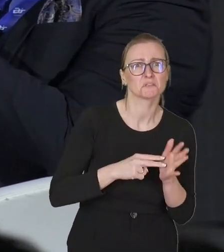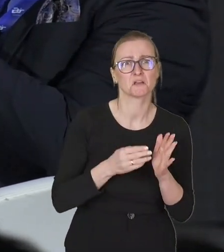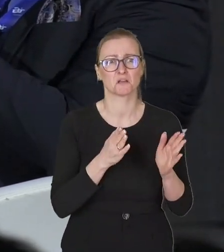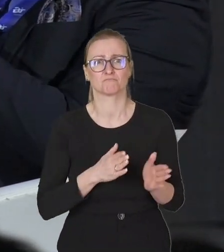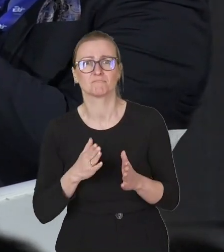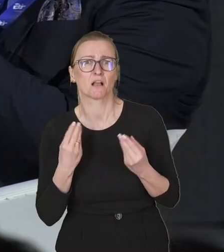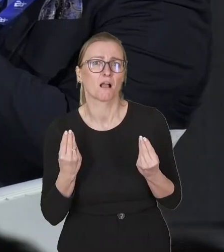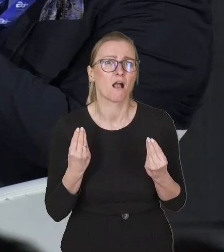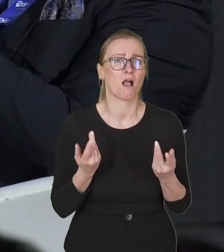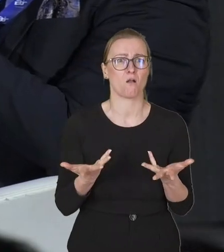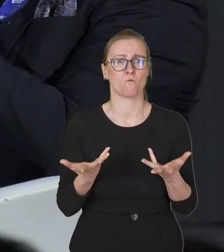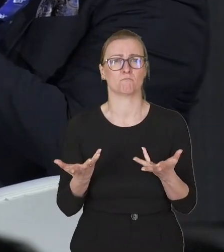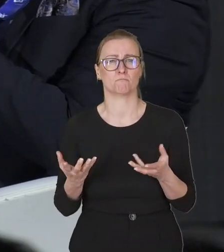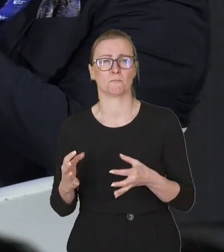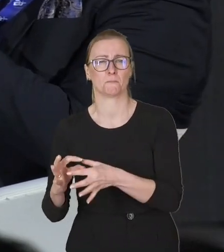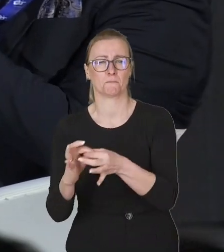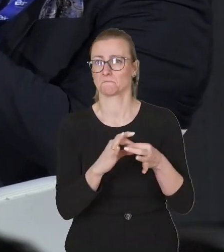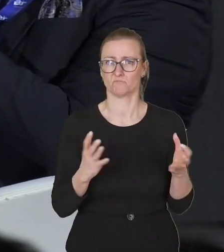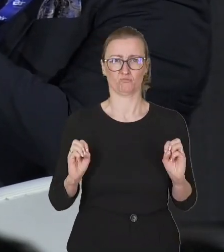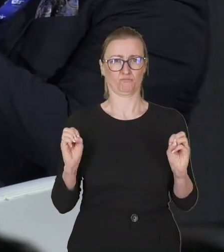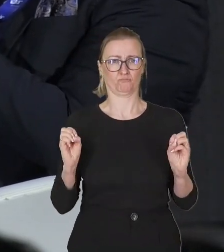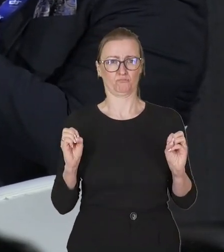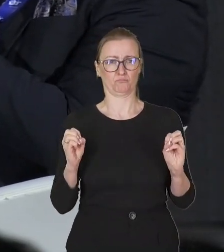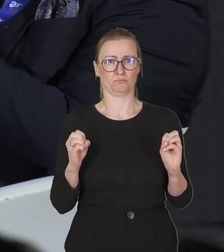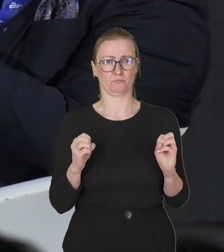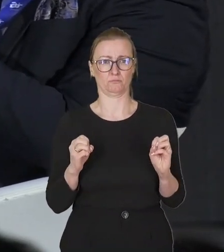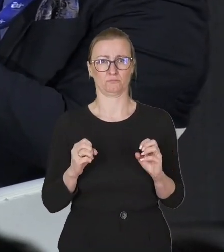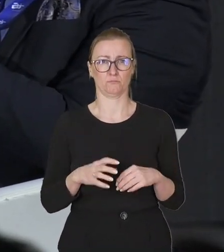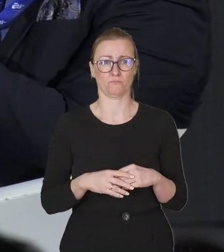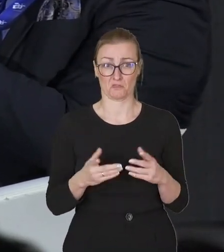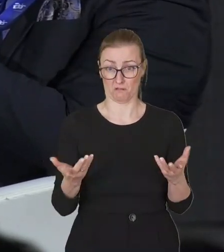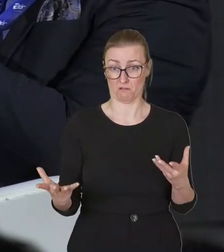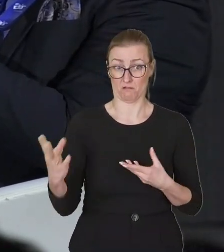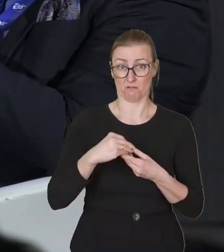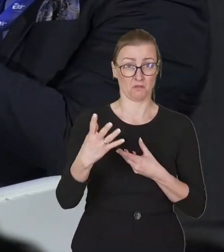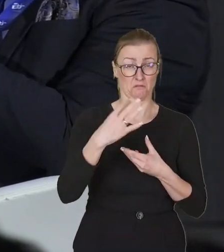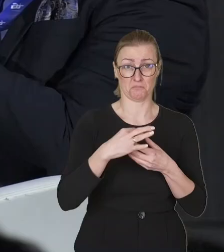the additional level. We learn to build